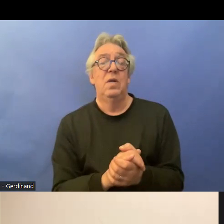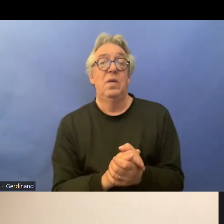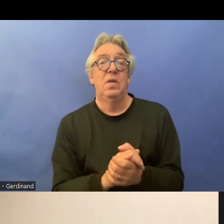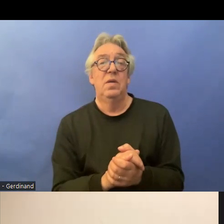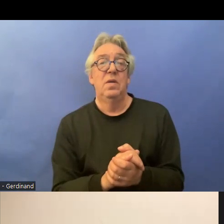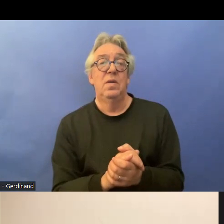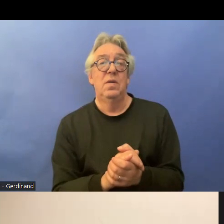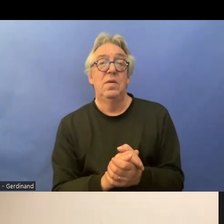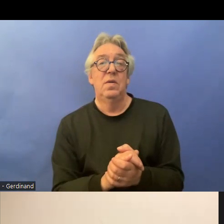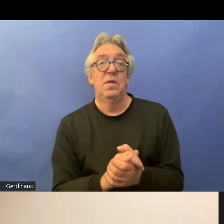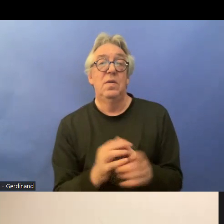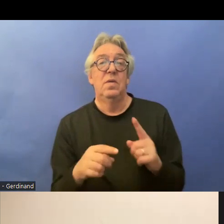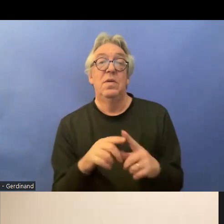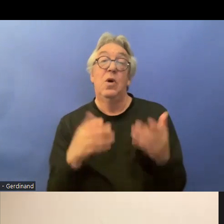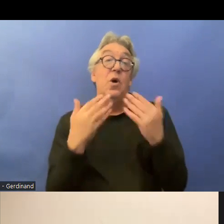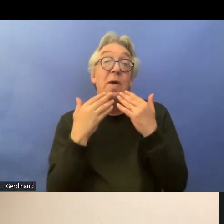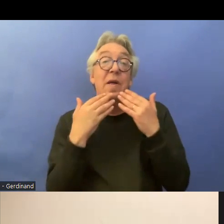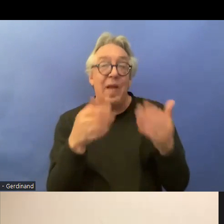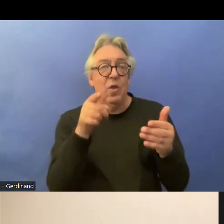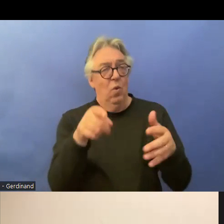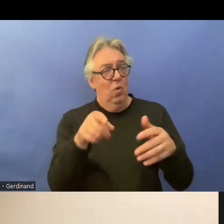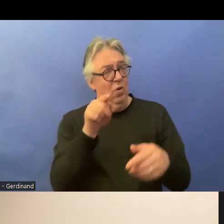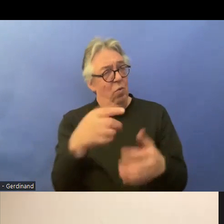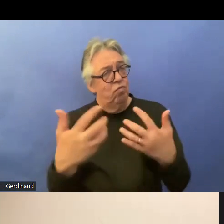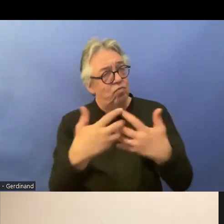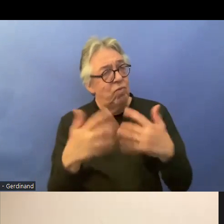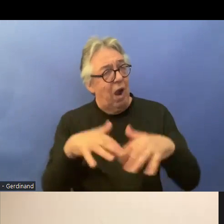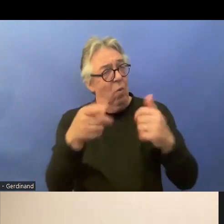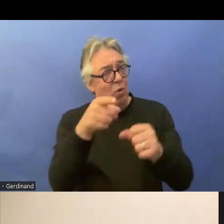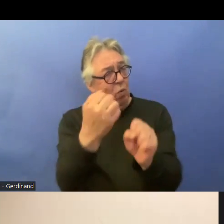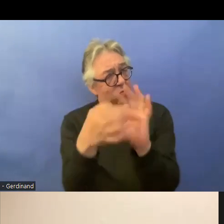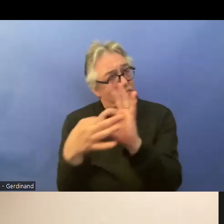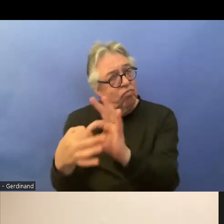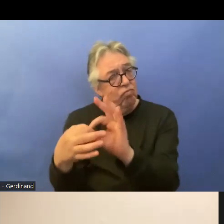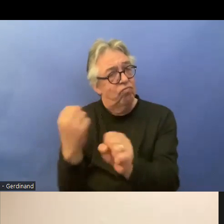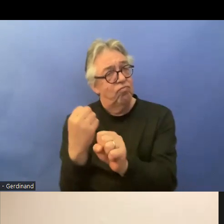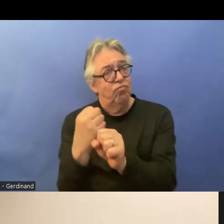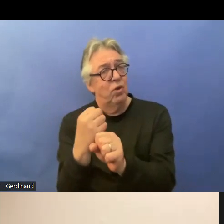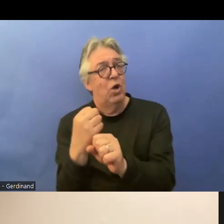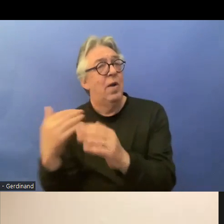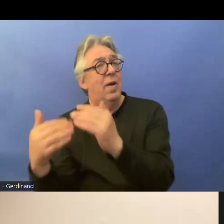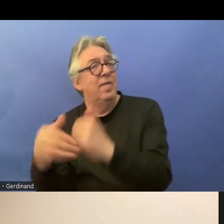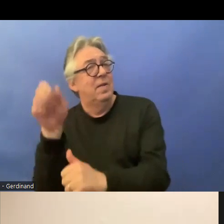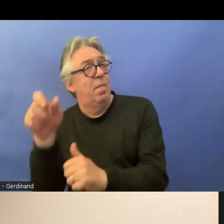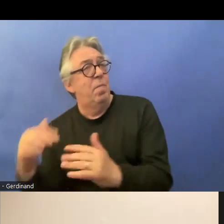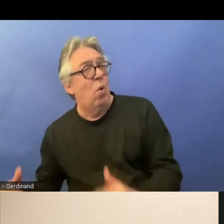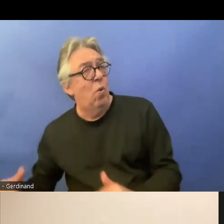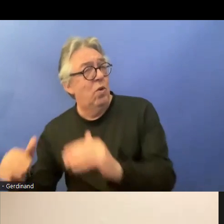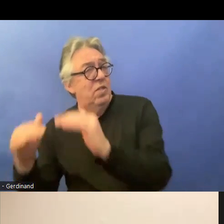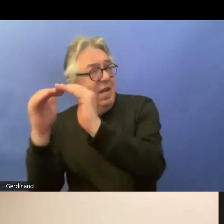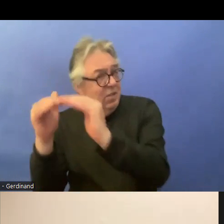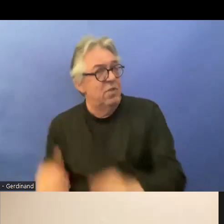about engaging with OPDs in some event and also engaging